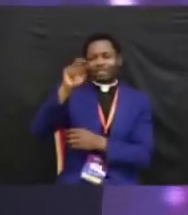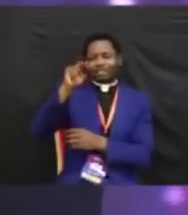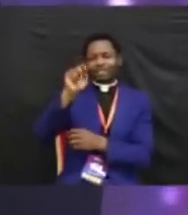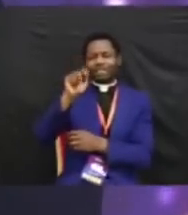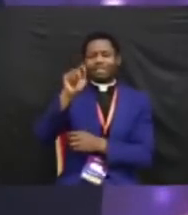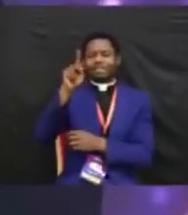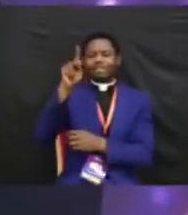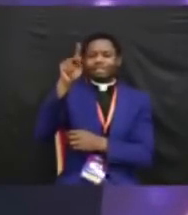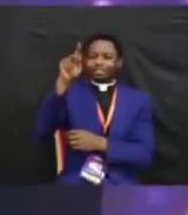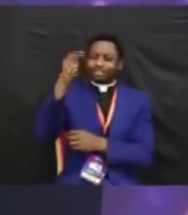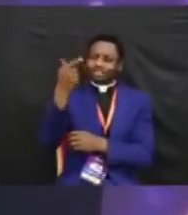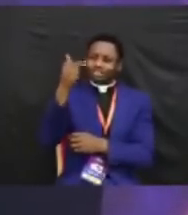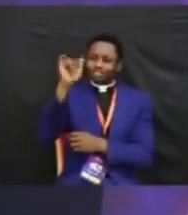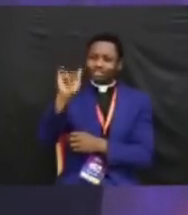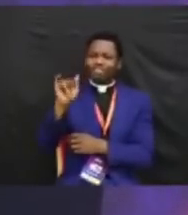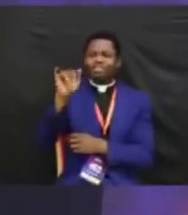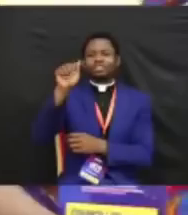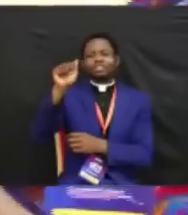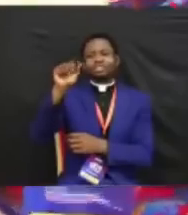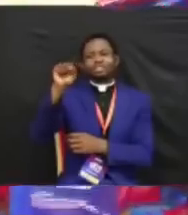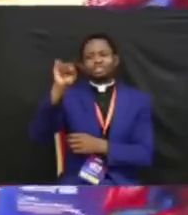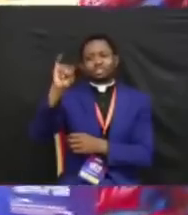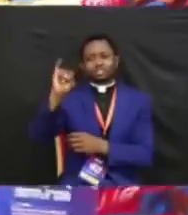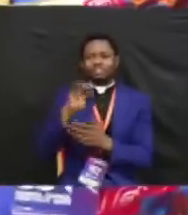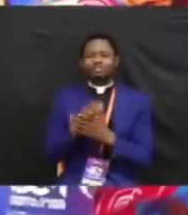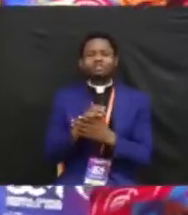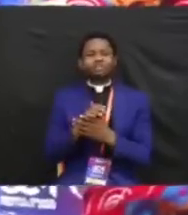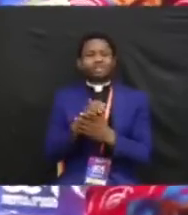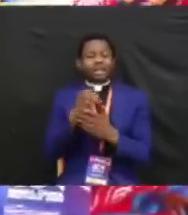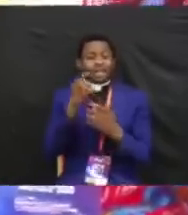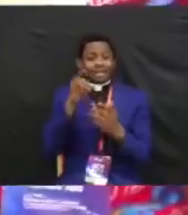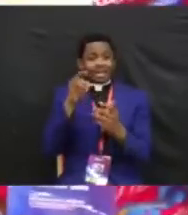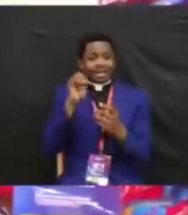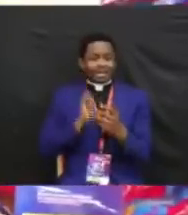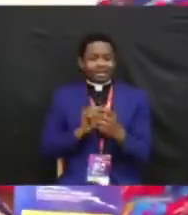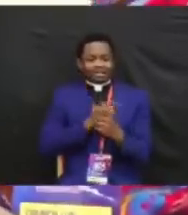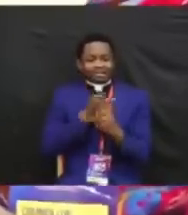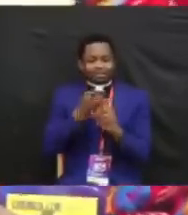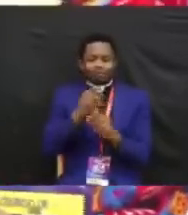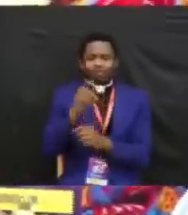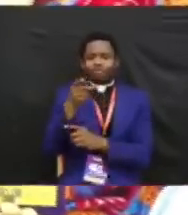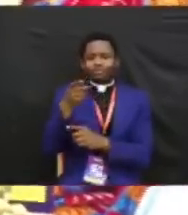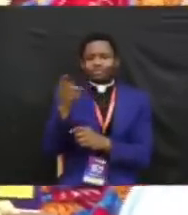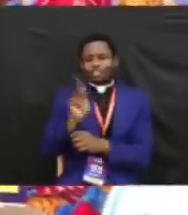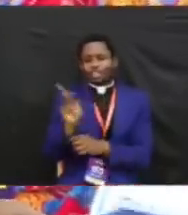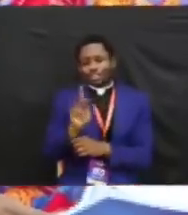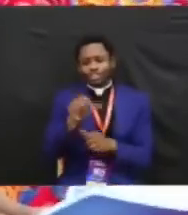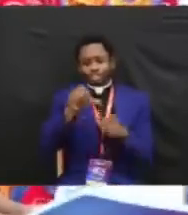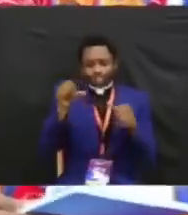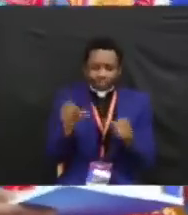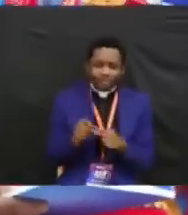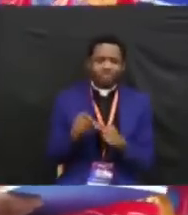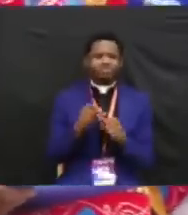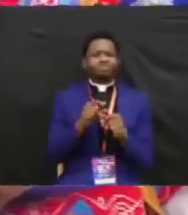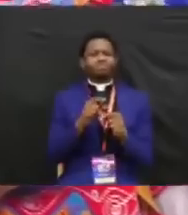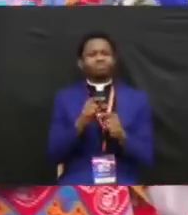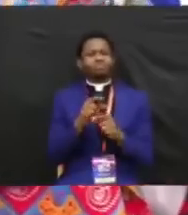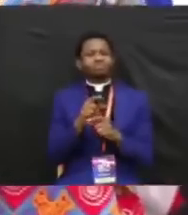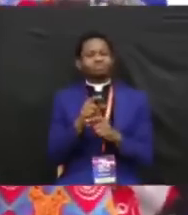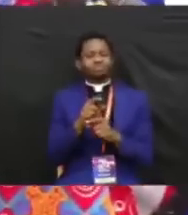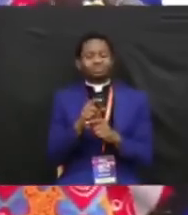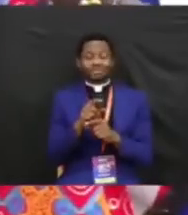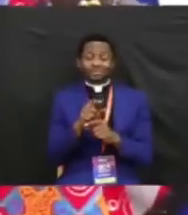elder Patrick Dansu of Kaneshi Elder Dr. Daniel Wmanachu of Afflu area, Elder